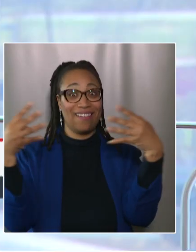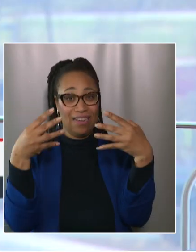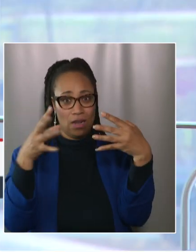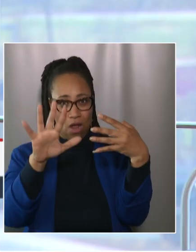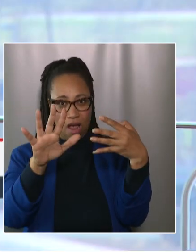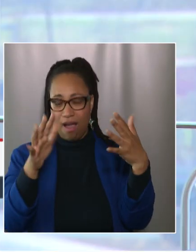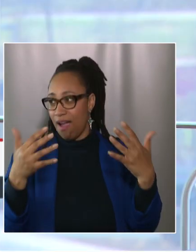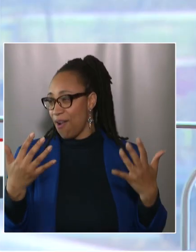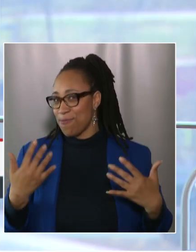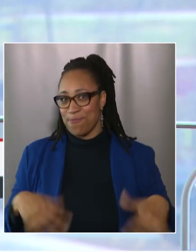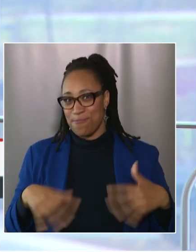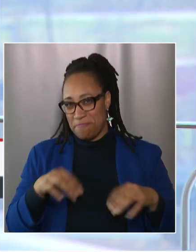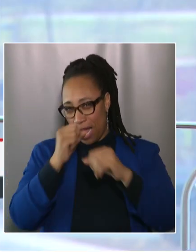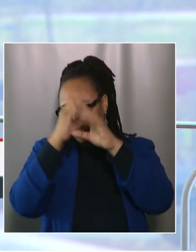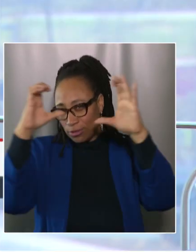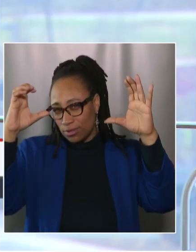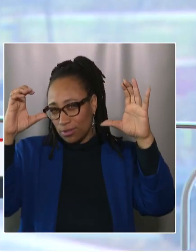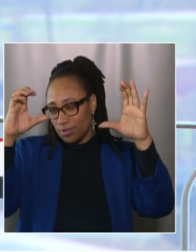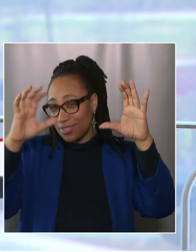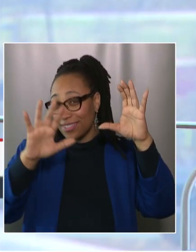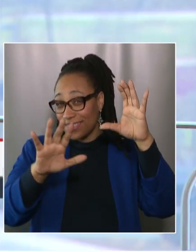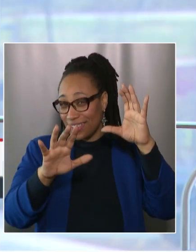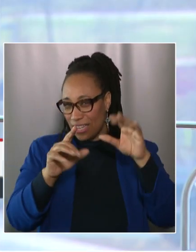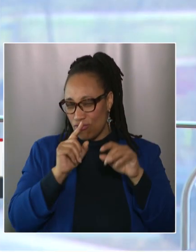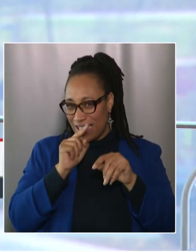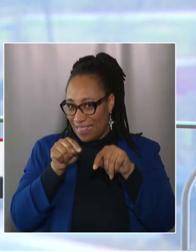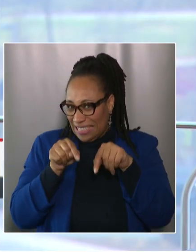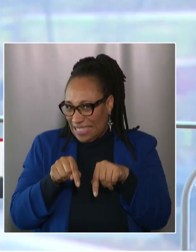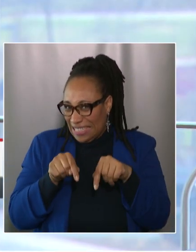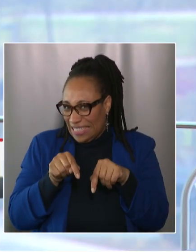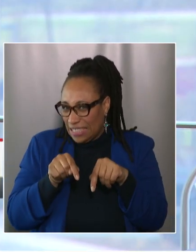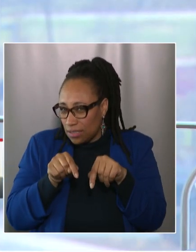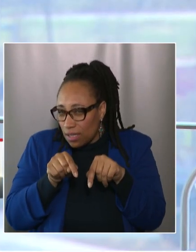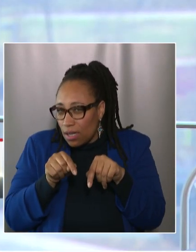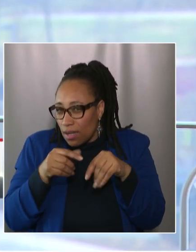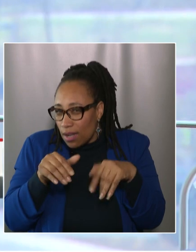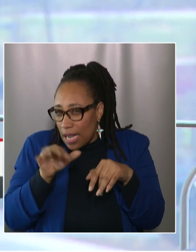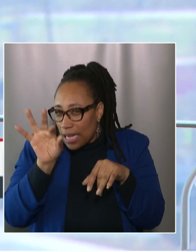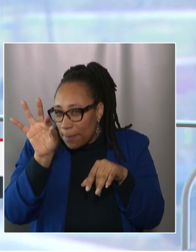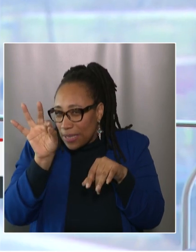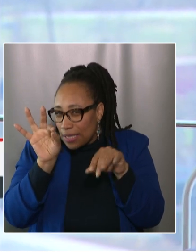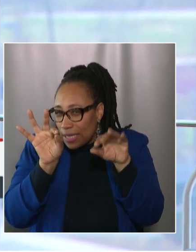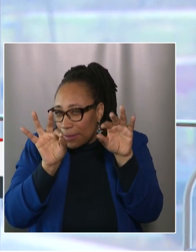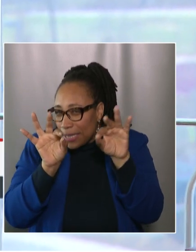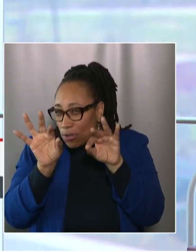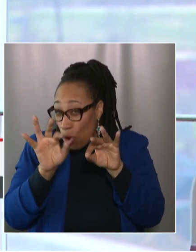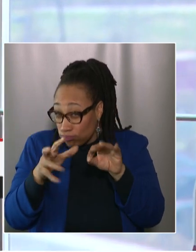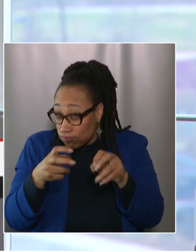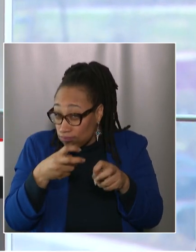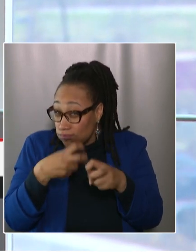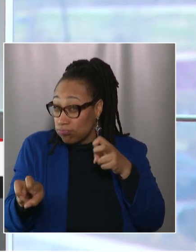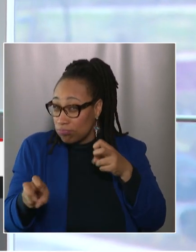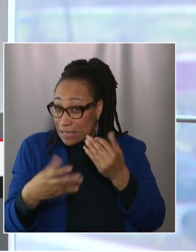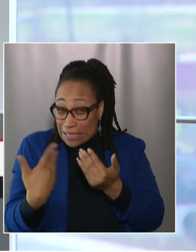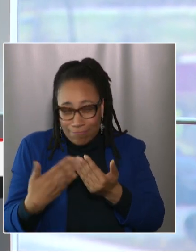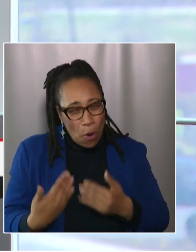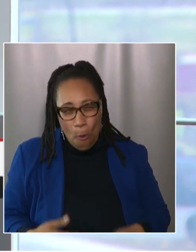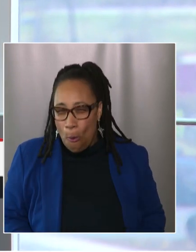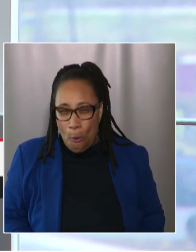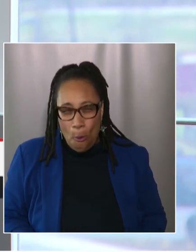this was tough, right? If you have to pick 8 projects that have happened over the last 12